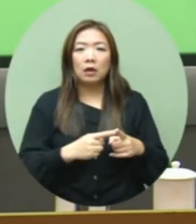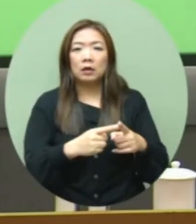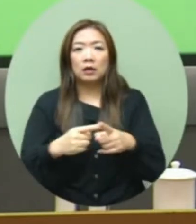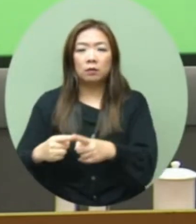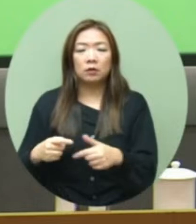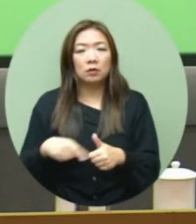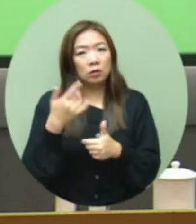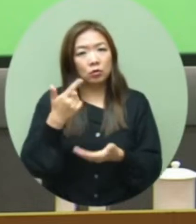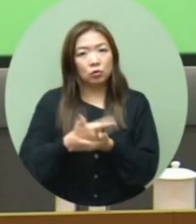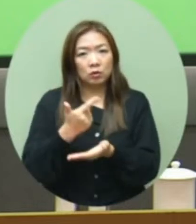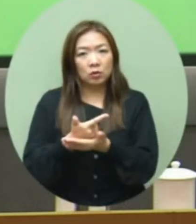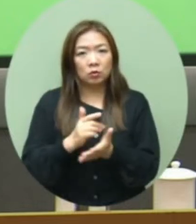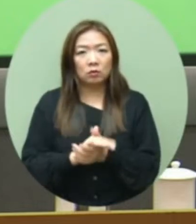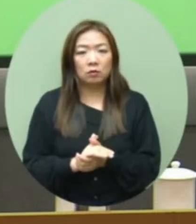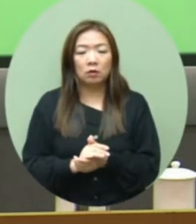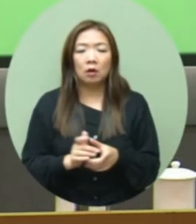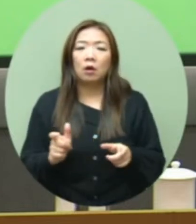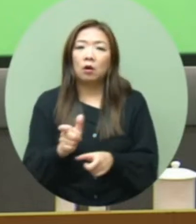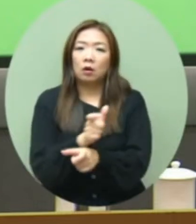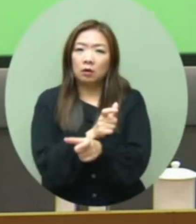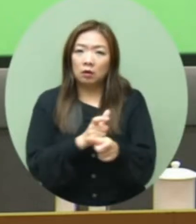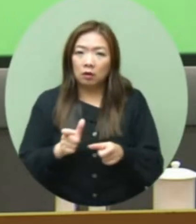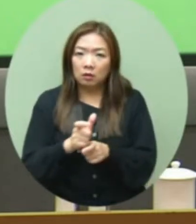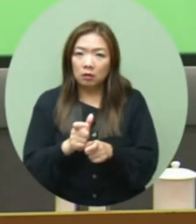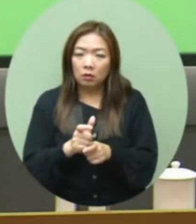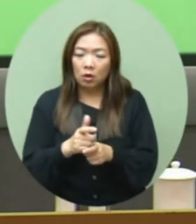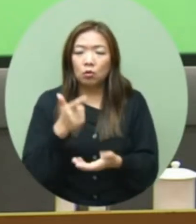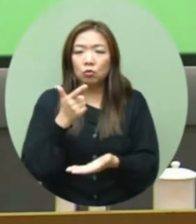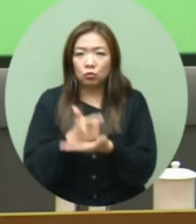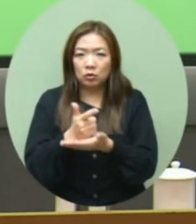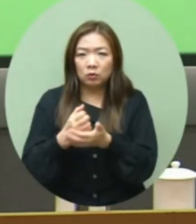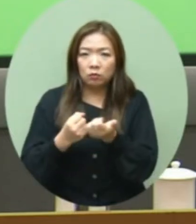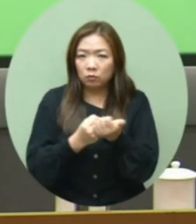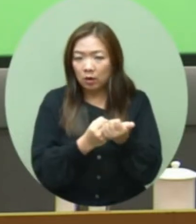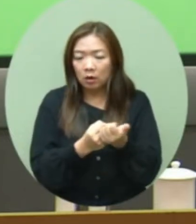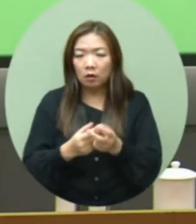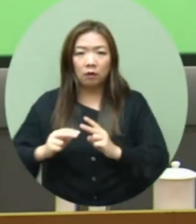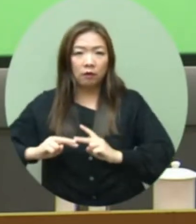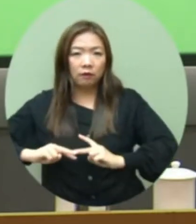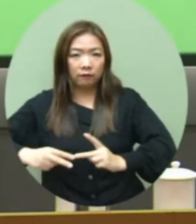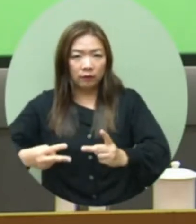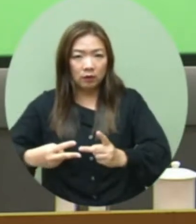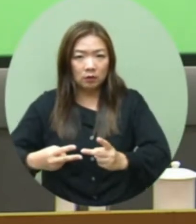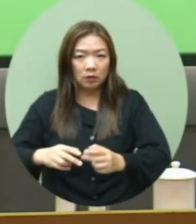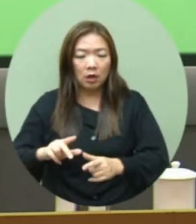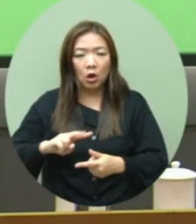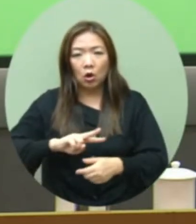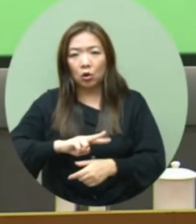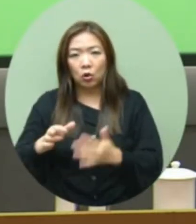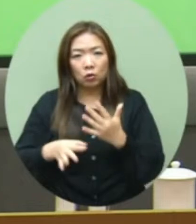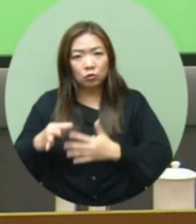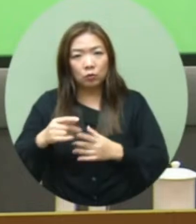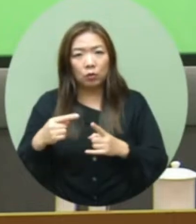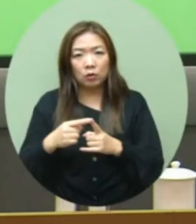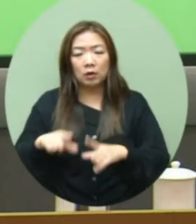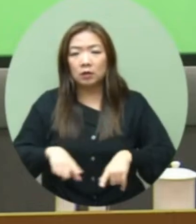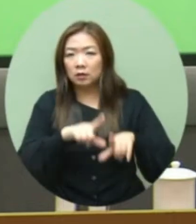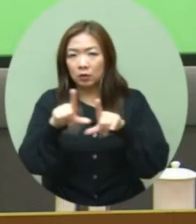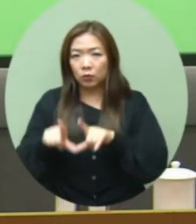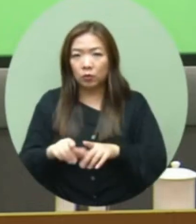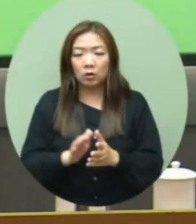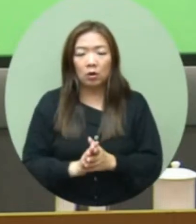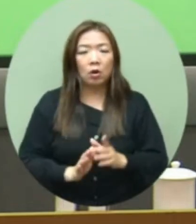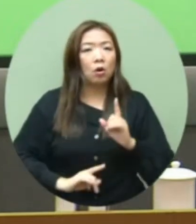There are 3 principles. First, people are at the heart of everything I do. We make use